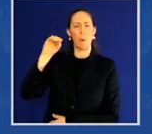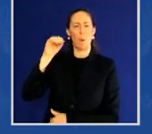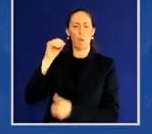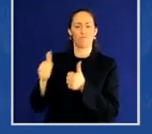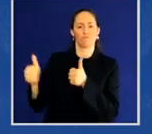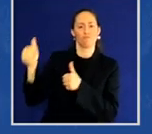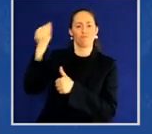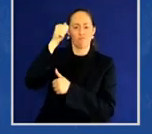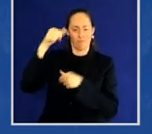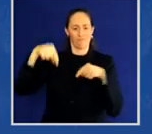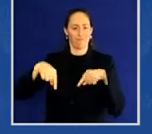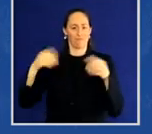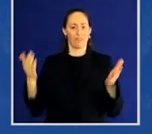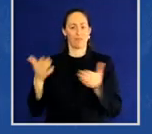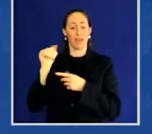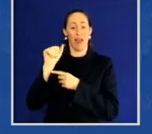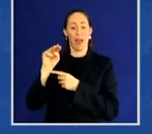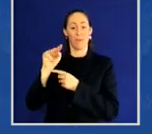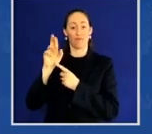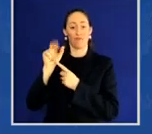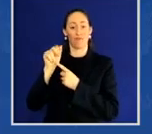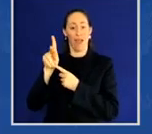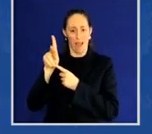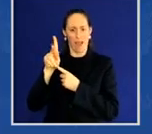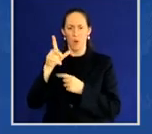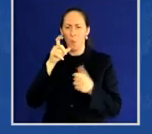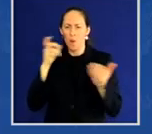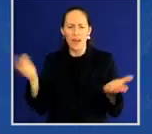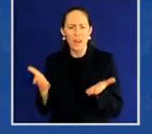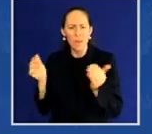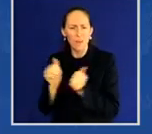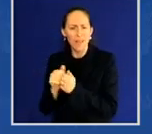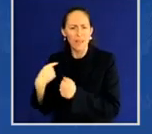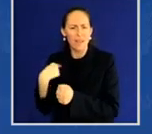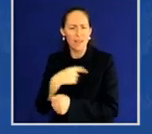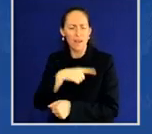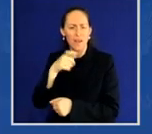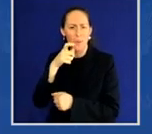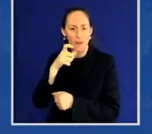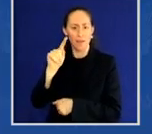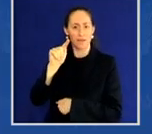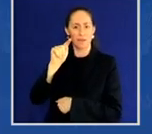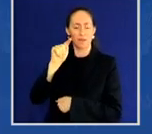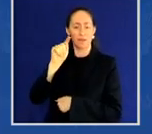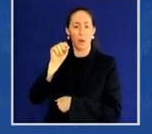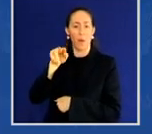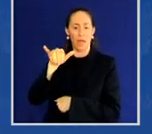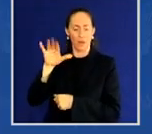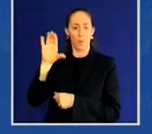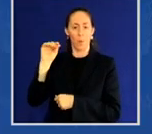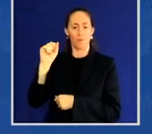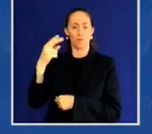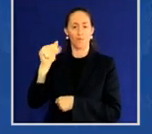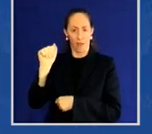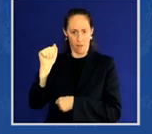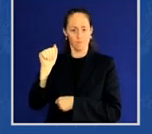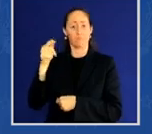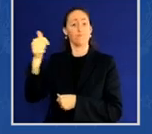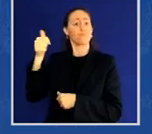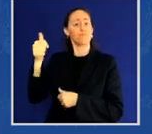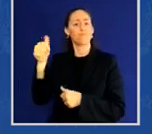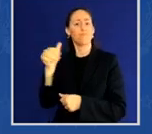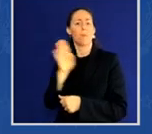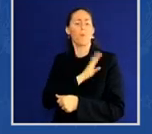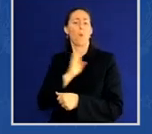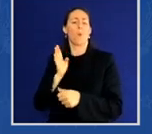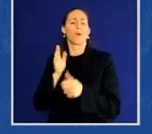Amtrak Chairman of the Board, Mr. Tony Coscia, Board Director, Mr. Bert DiClemente, and several other members of our senior